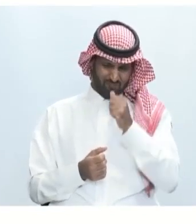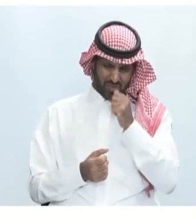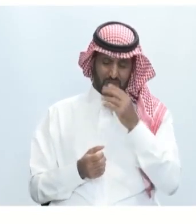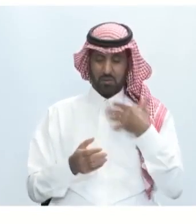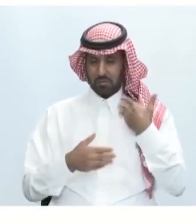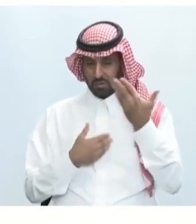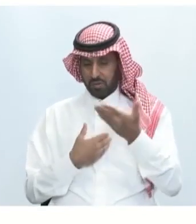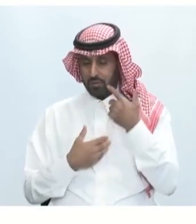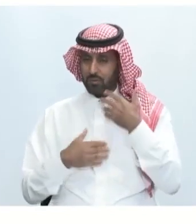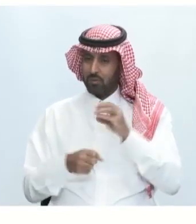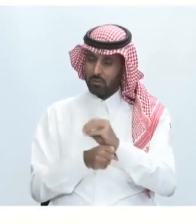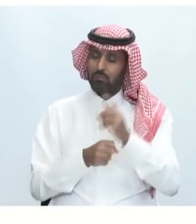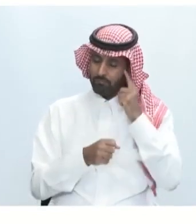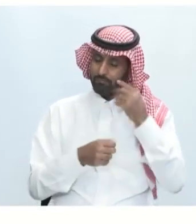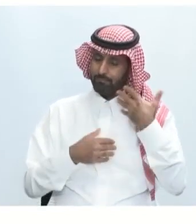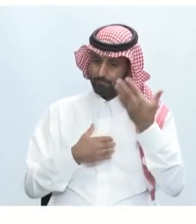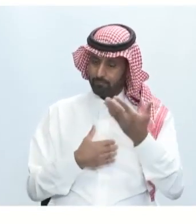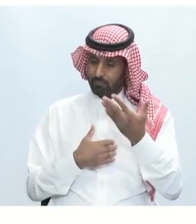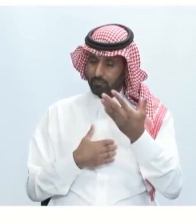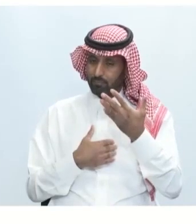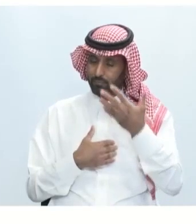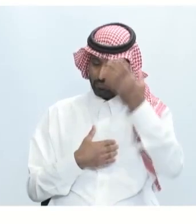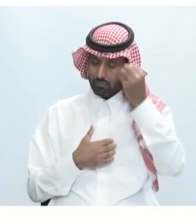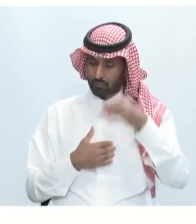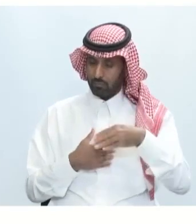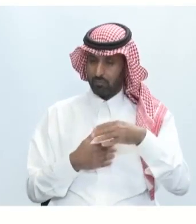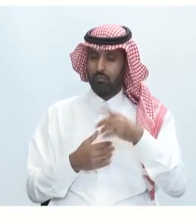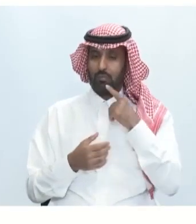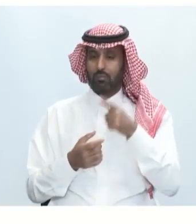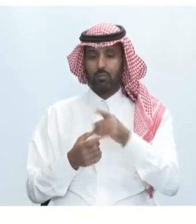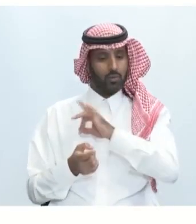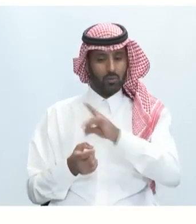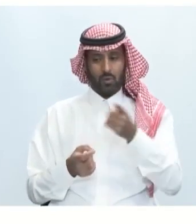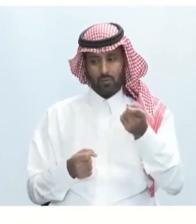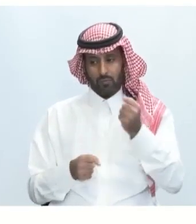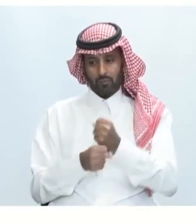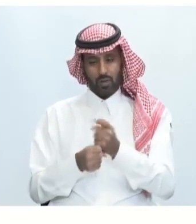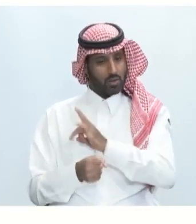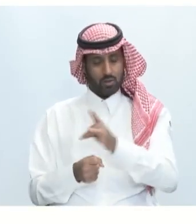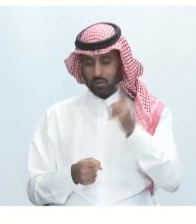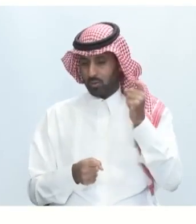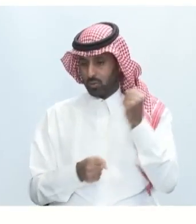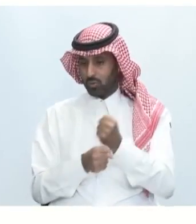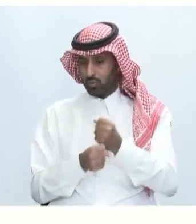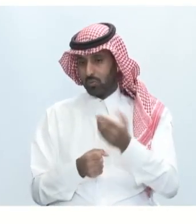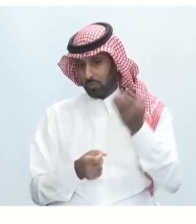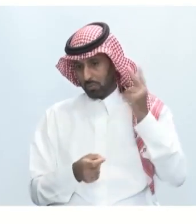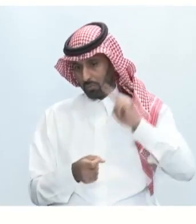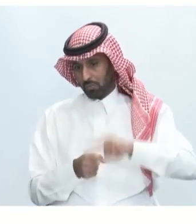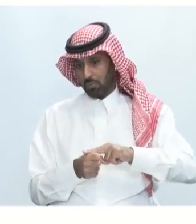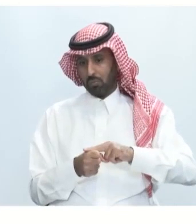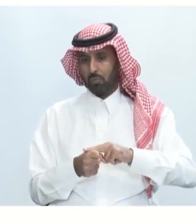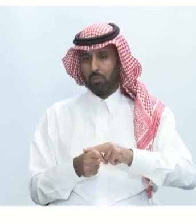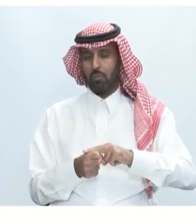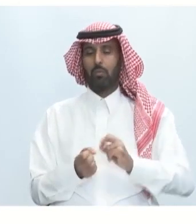public statement on air and promise that he would never do anything like that